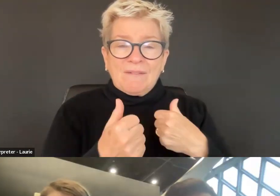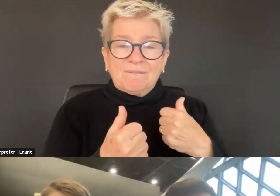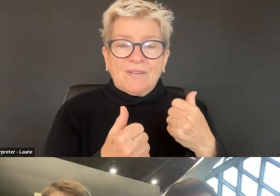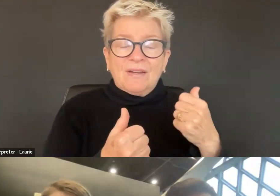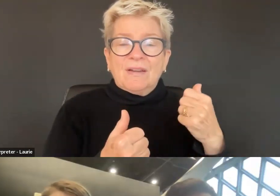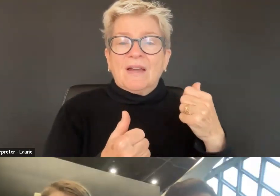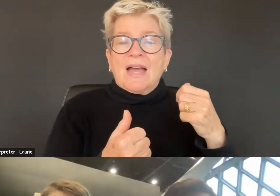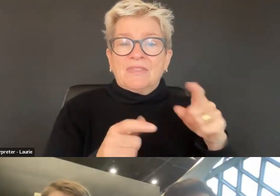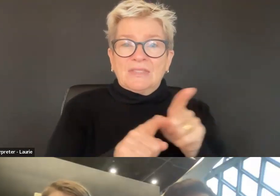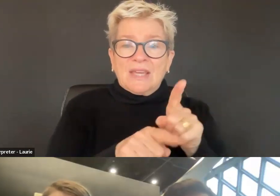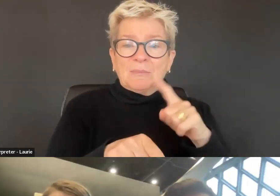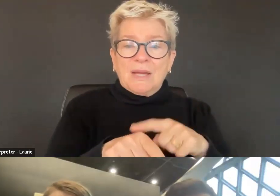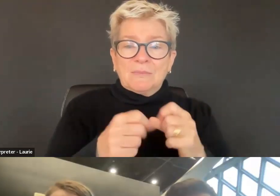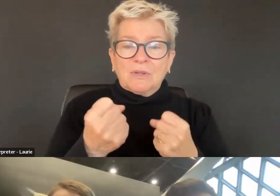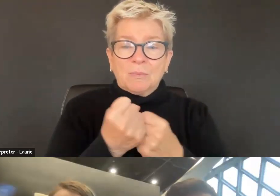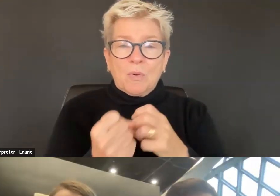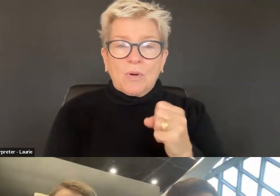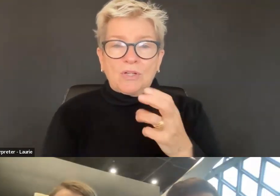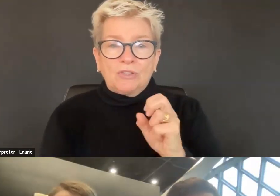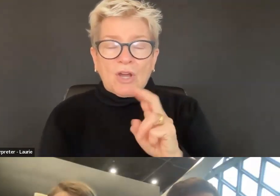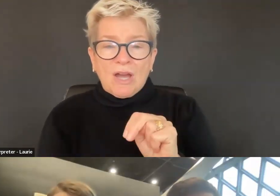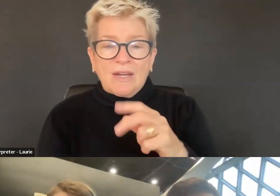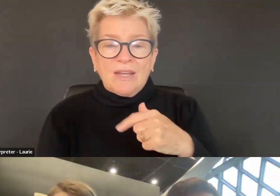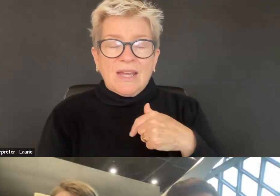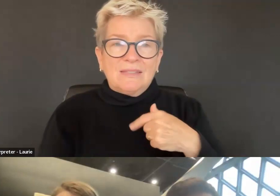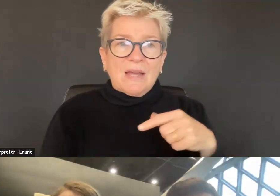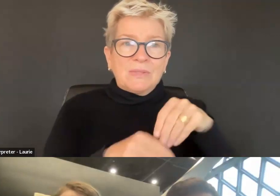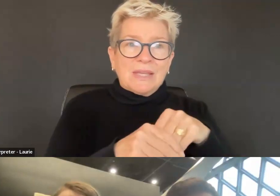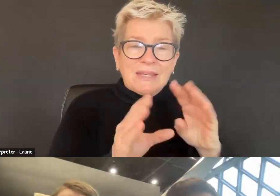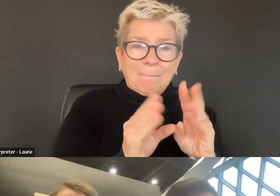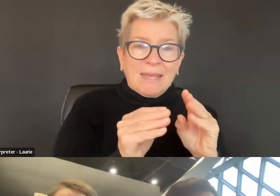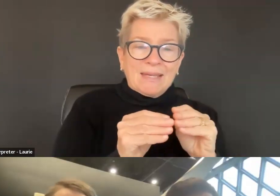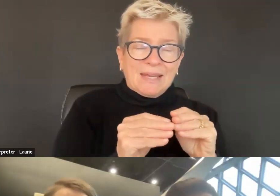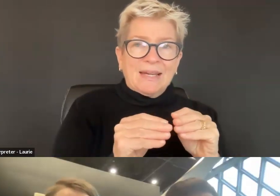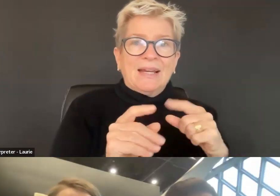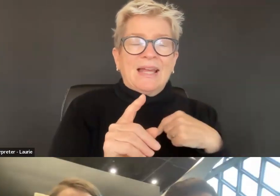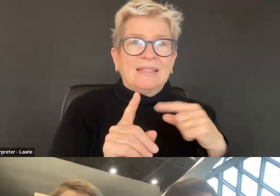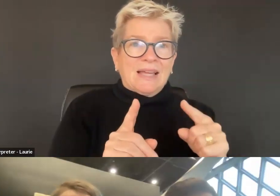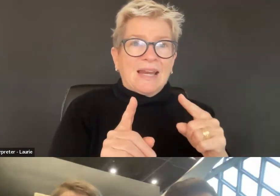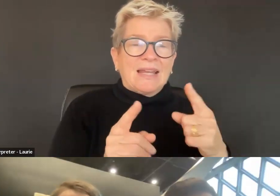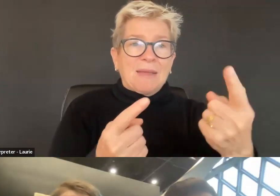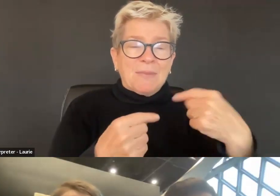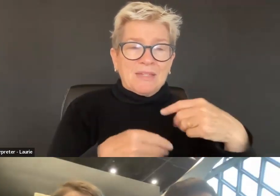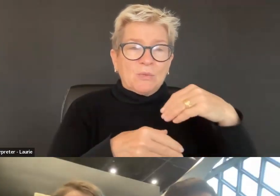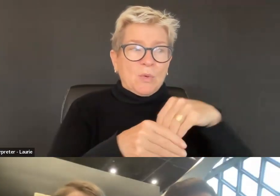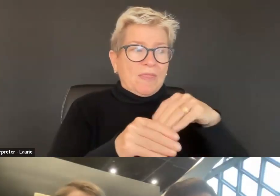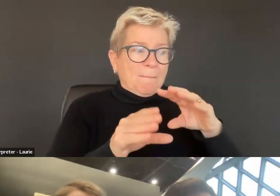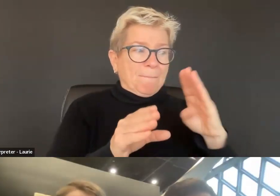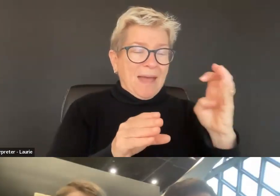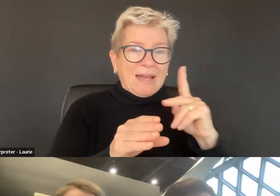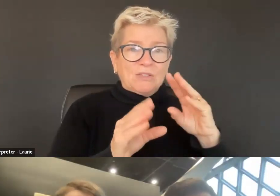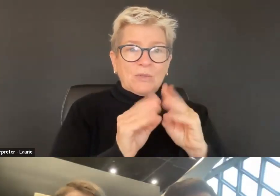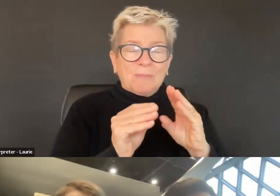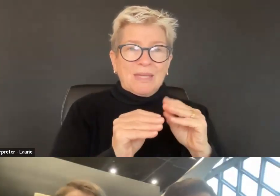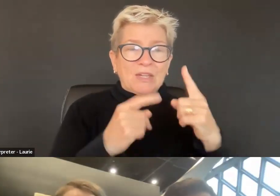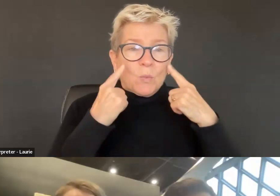there in that meeting when Huck said, I have to take this call, and came back weeping that they have to go pick up Sean right now. This is not a new story